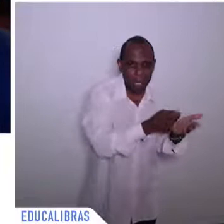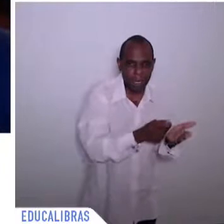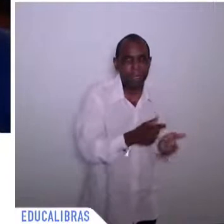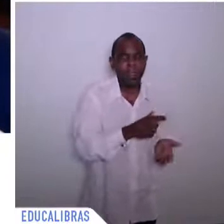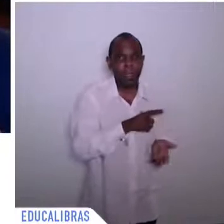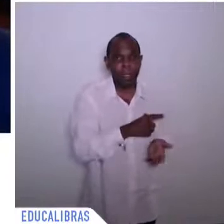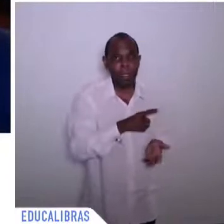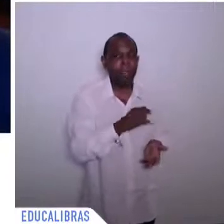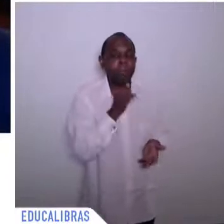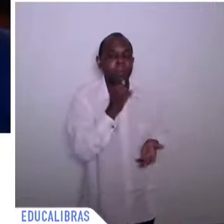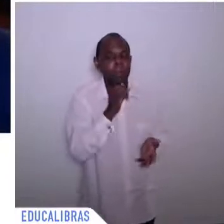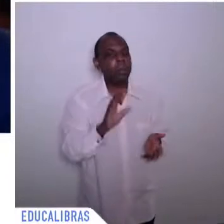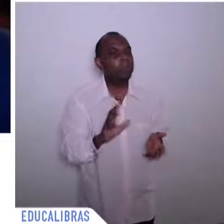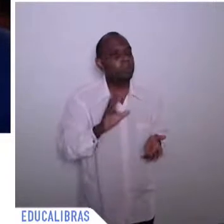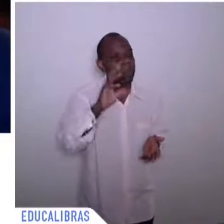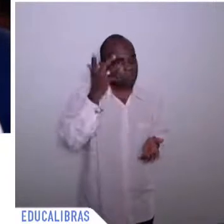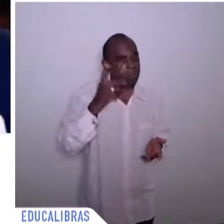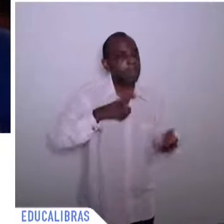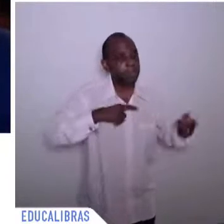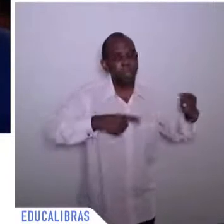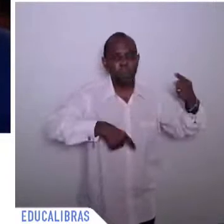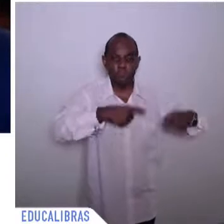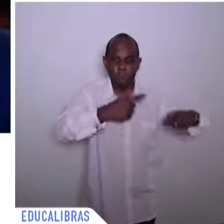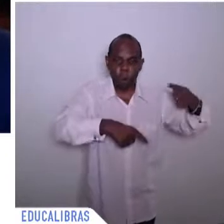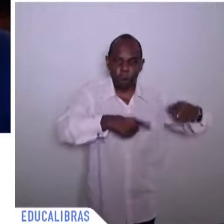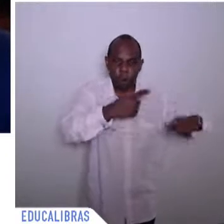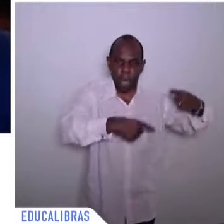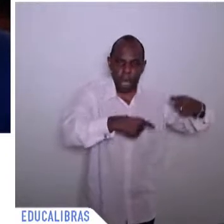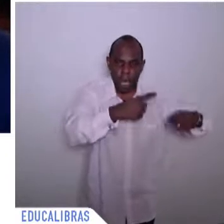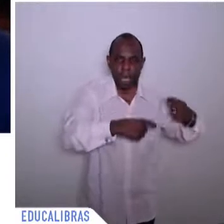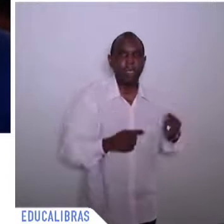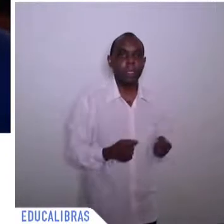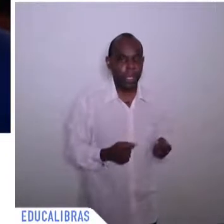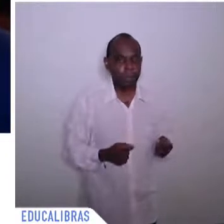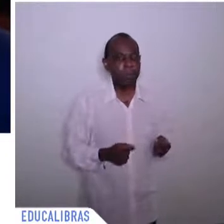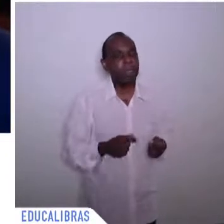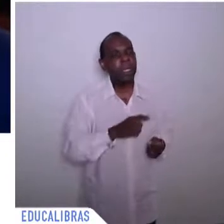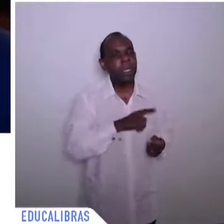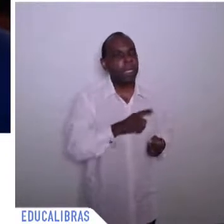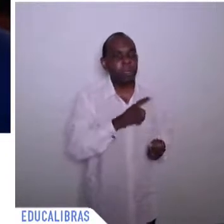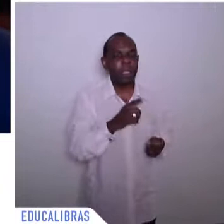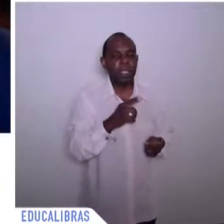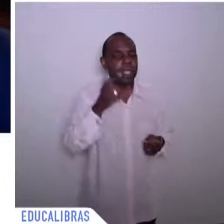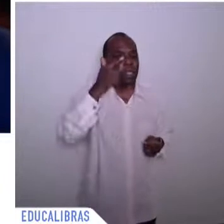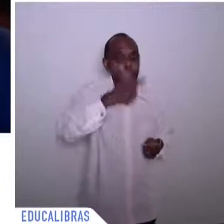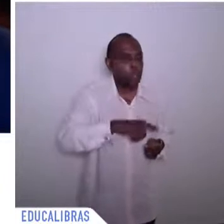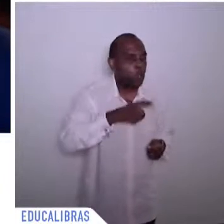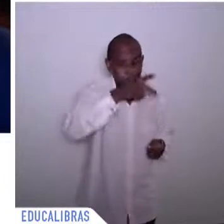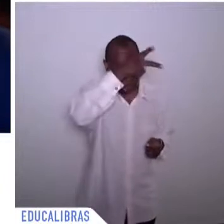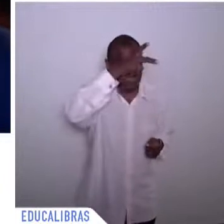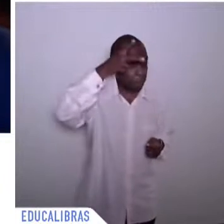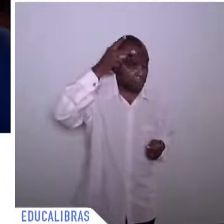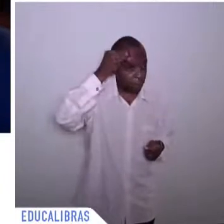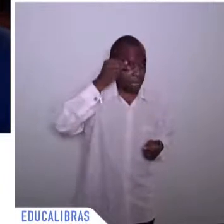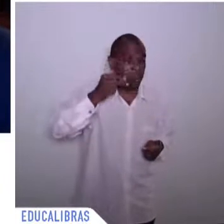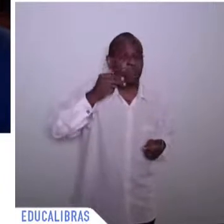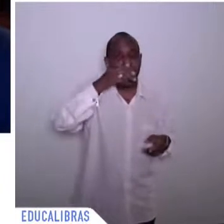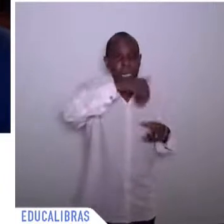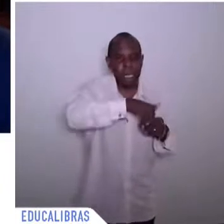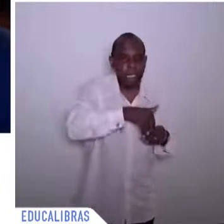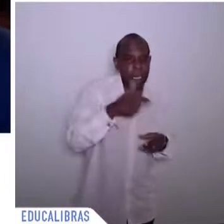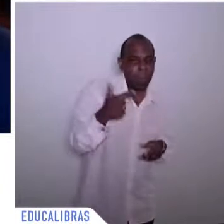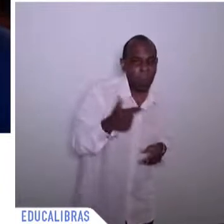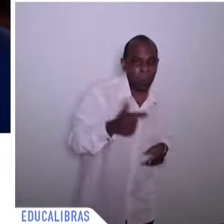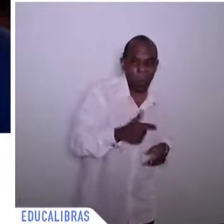spend less, and when you see that when there was more political